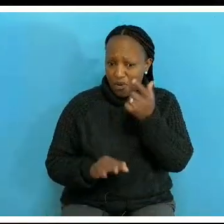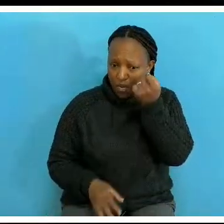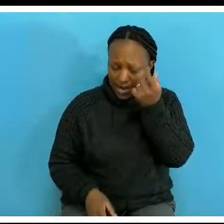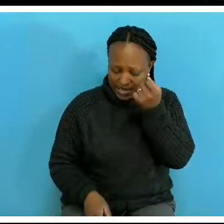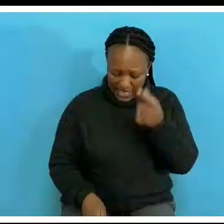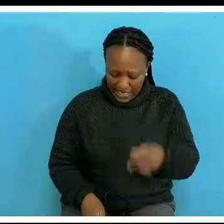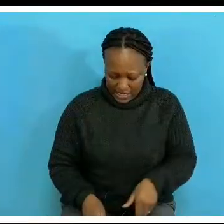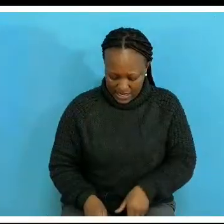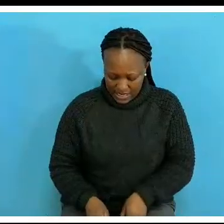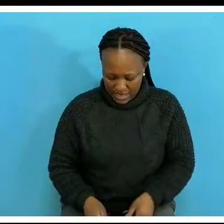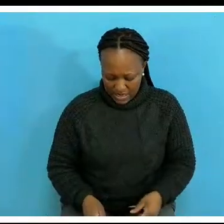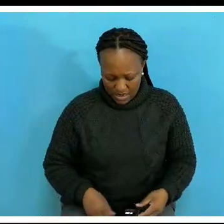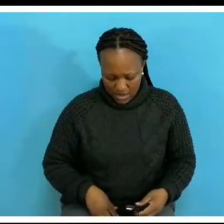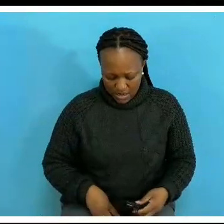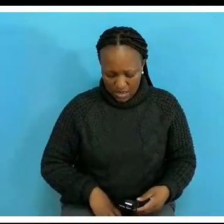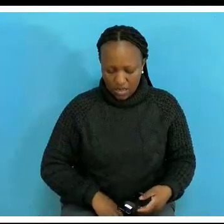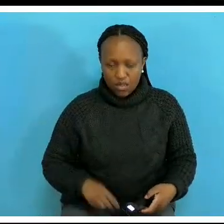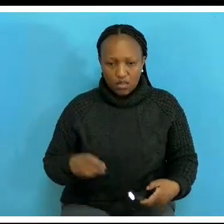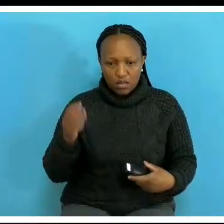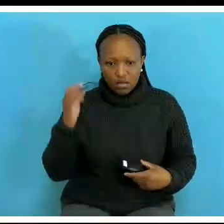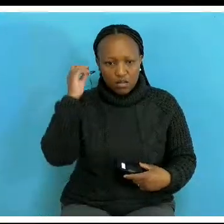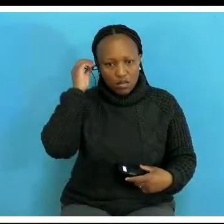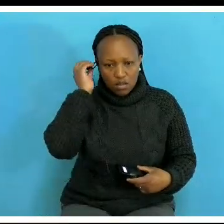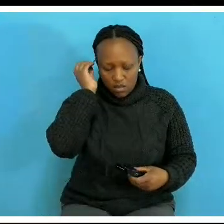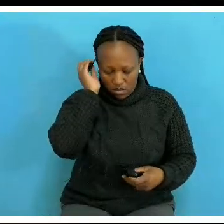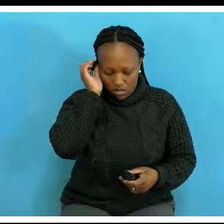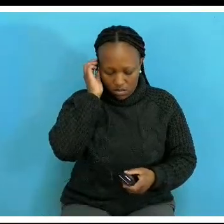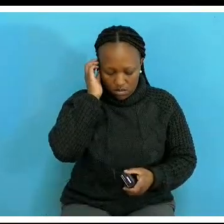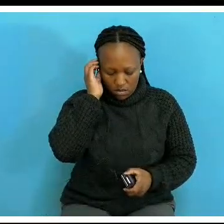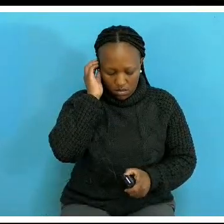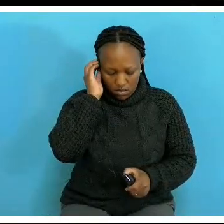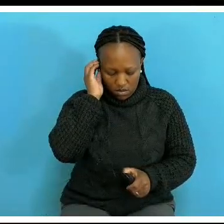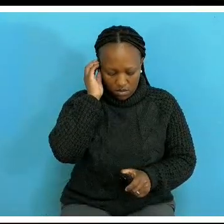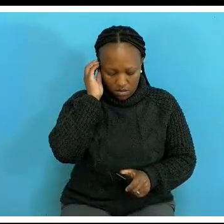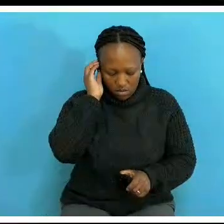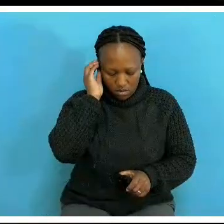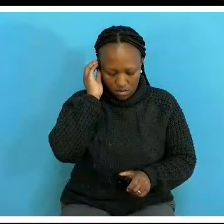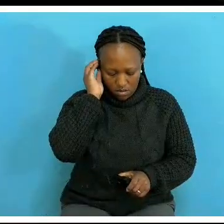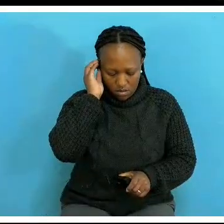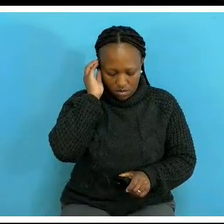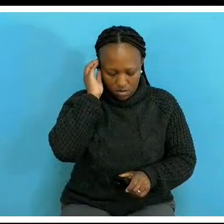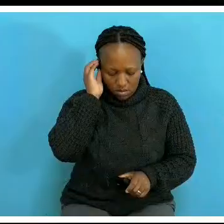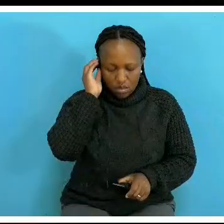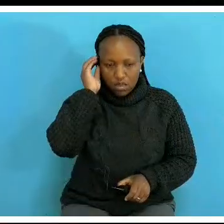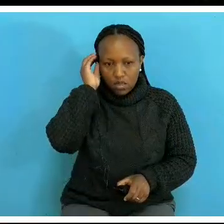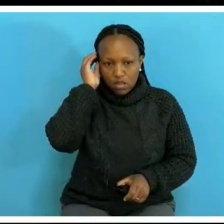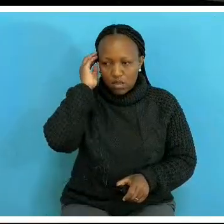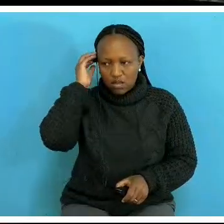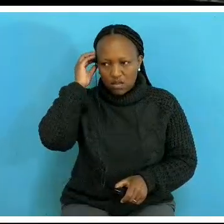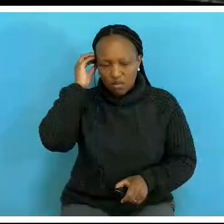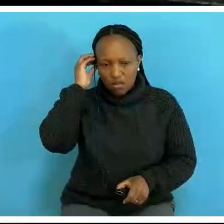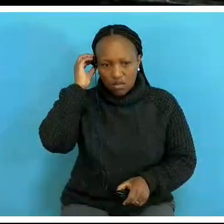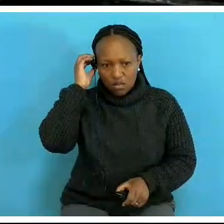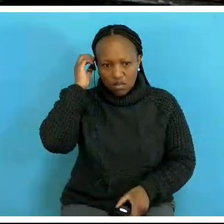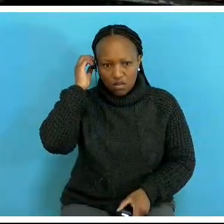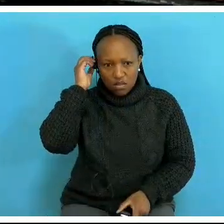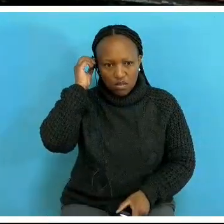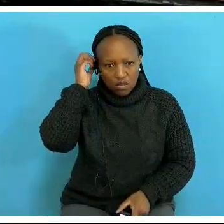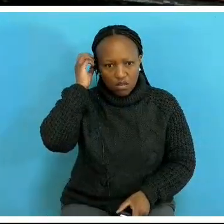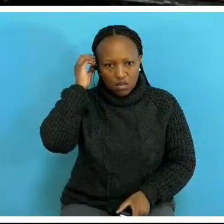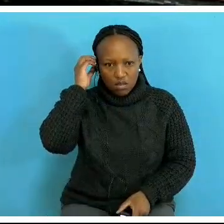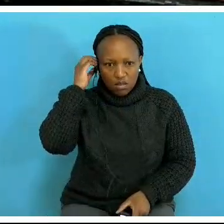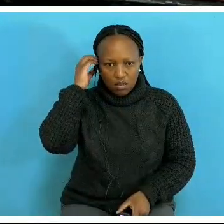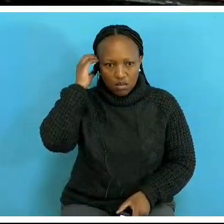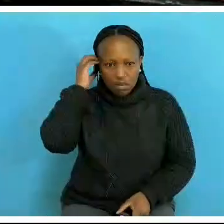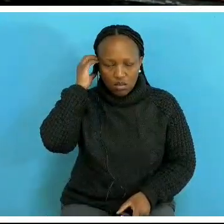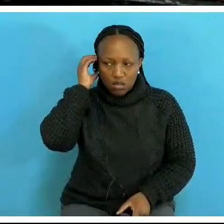come nie na Mr. Chairperson, I'm specifically referring to you, why didn't you open the board and say, okay, each